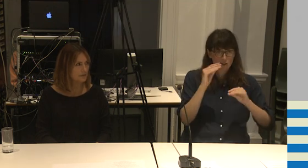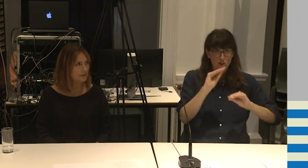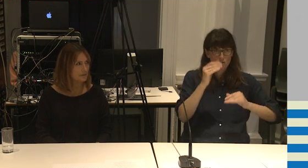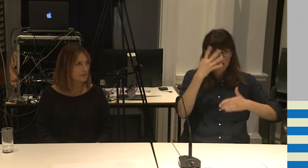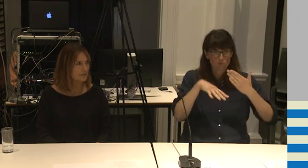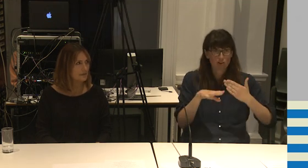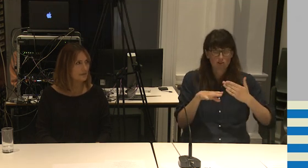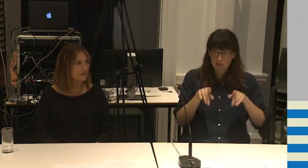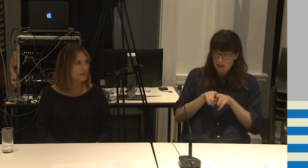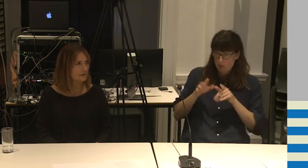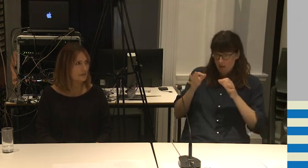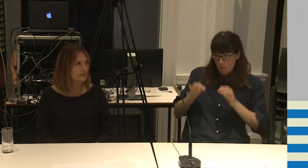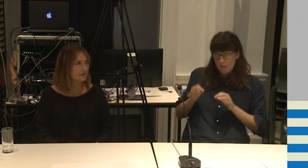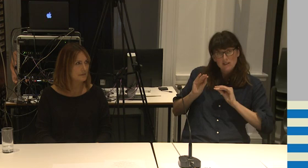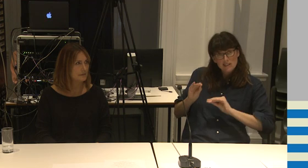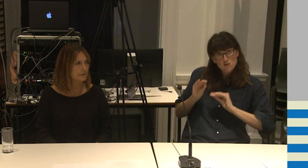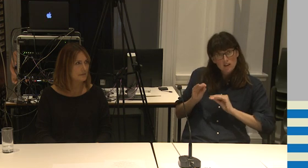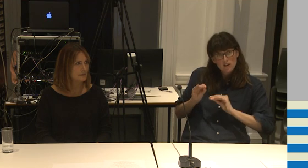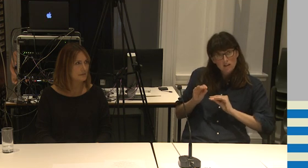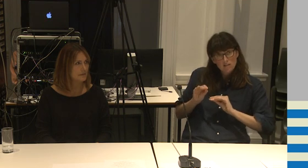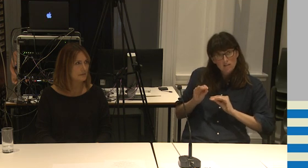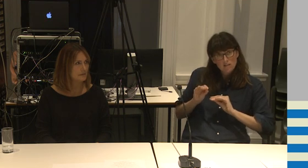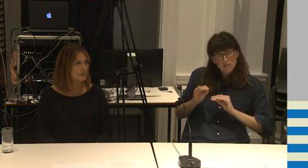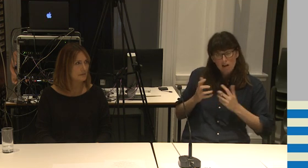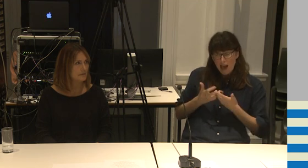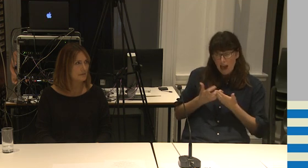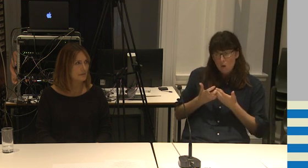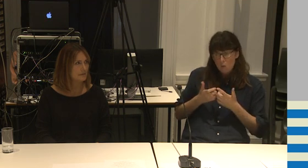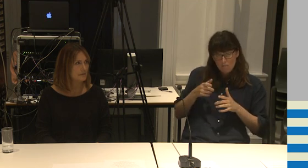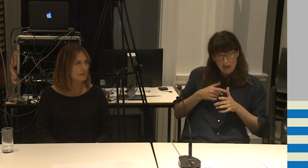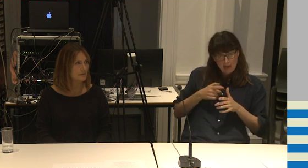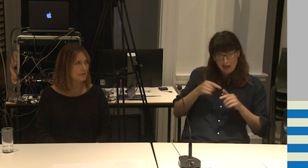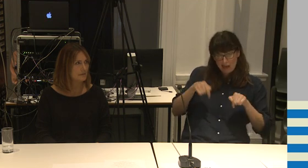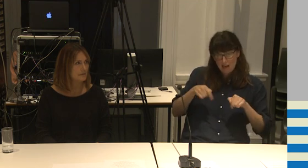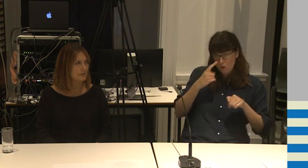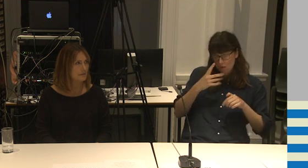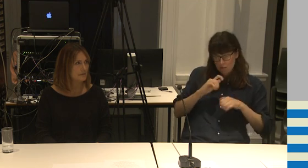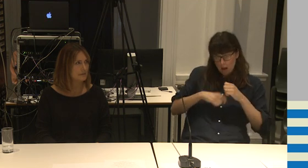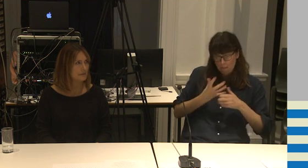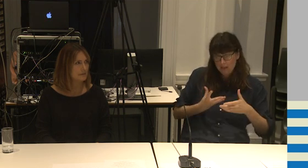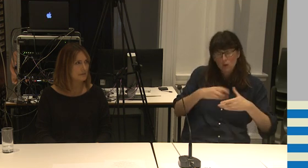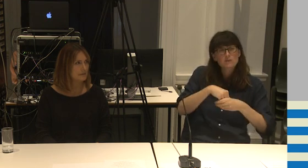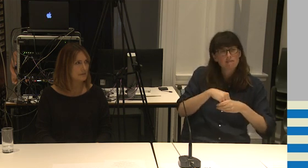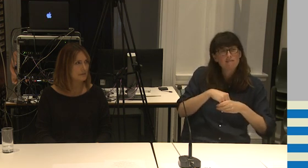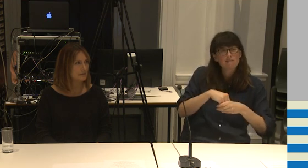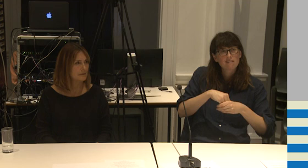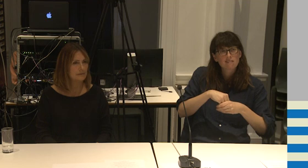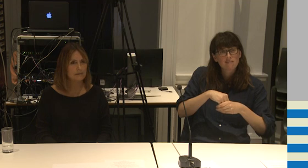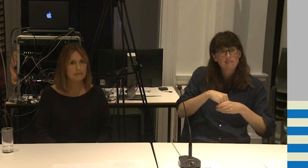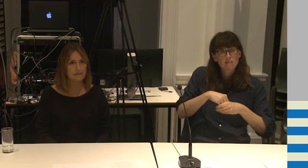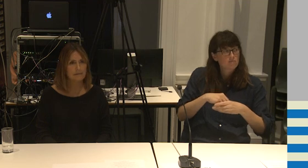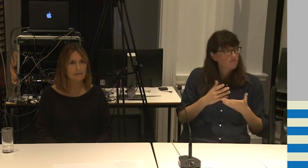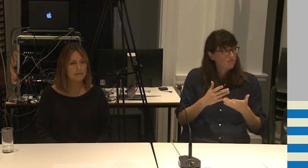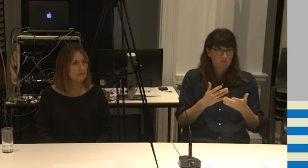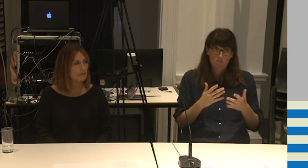the formal teaching experience. And I was wondering how we could make those more inclusive as well,